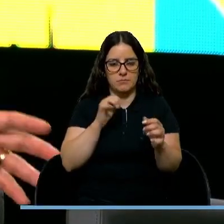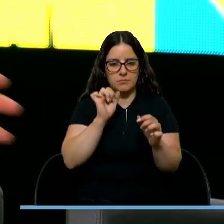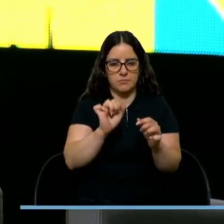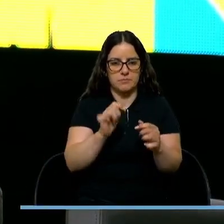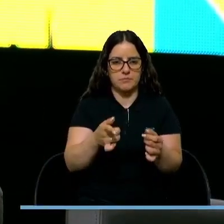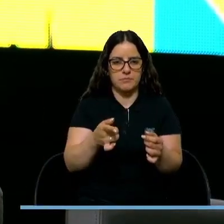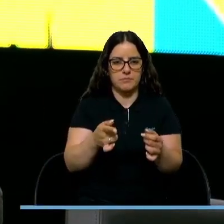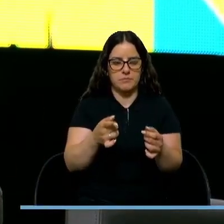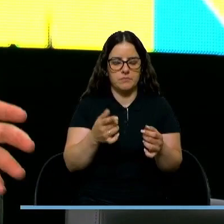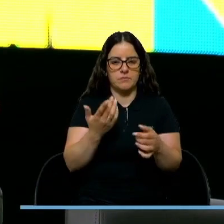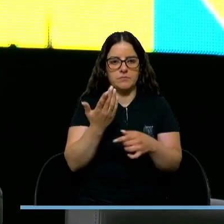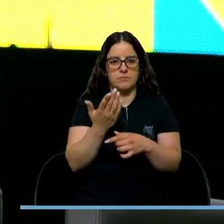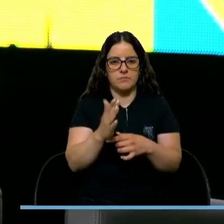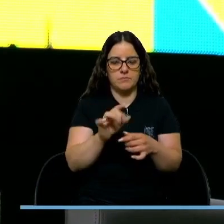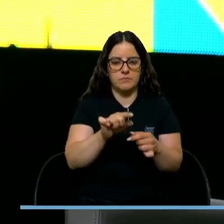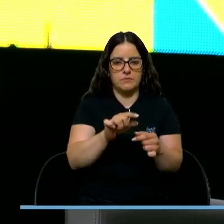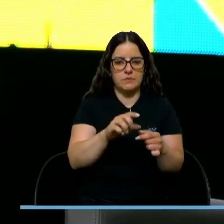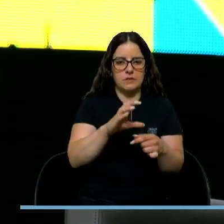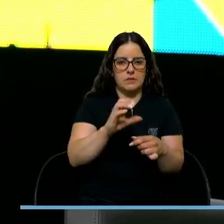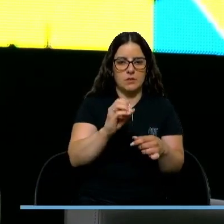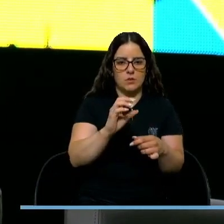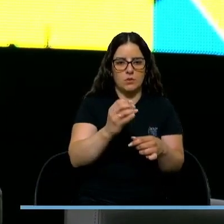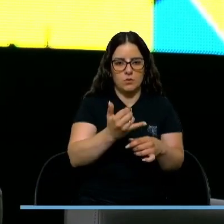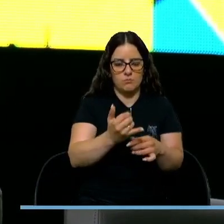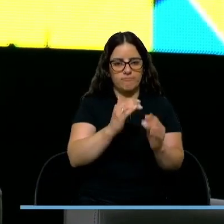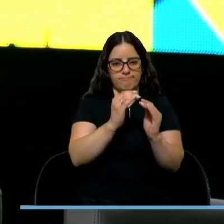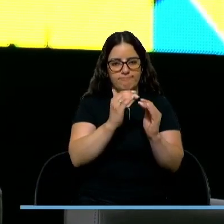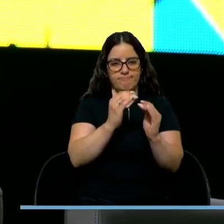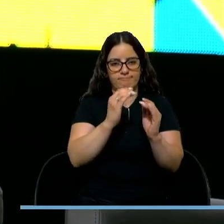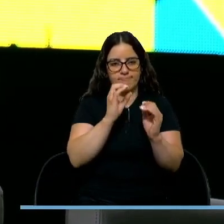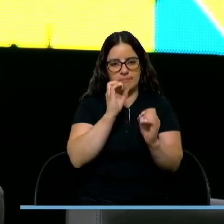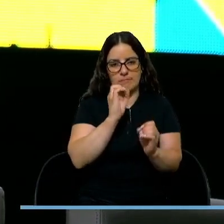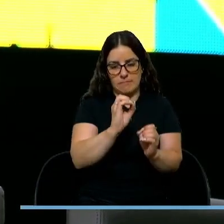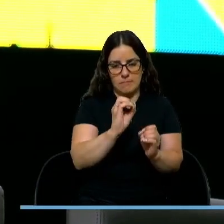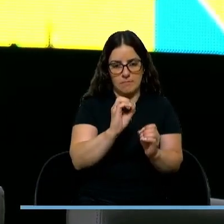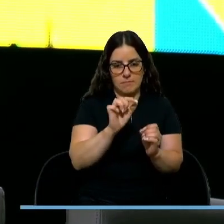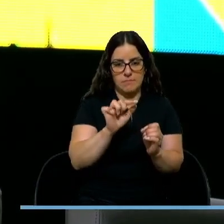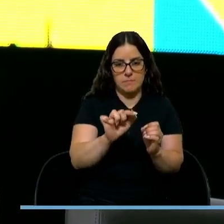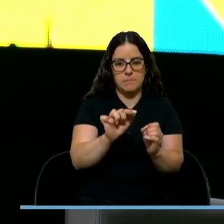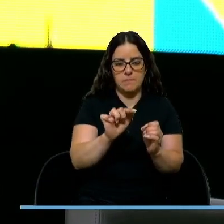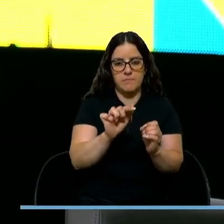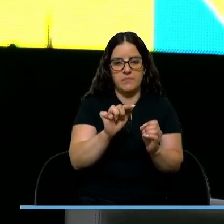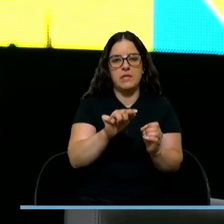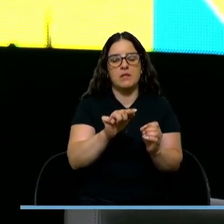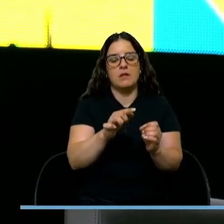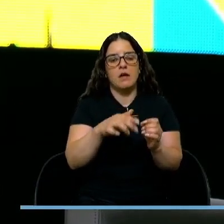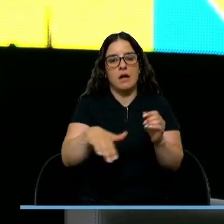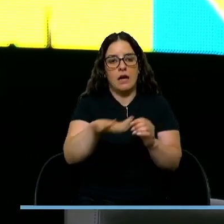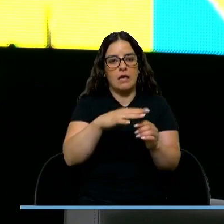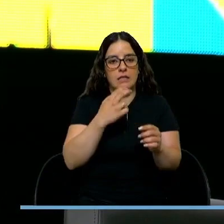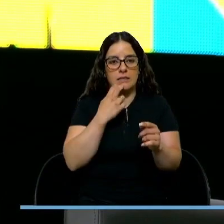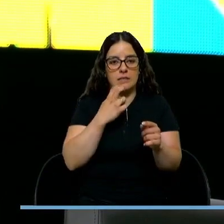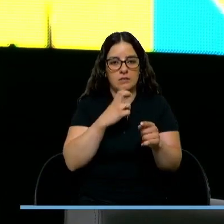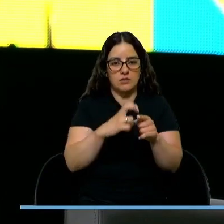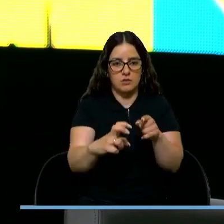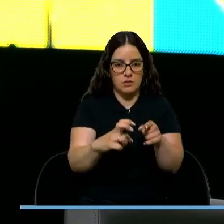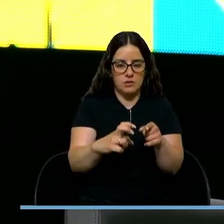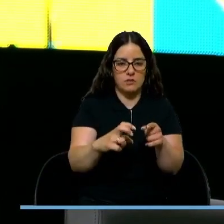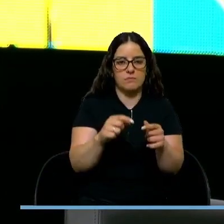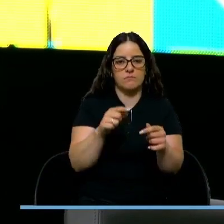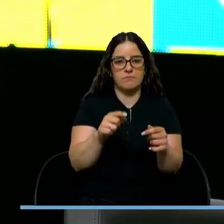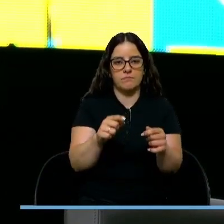around the net zero carbonization in the utilities energy sector